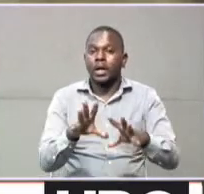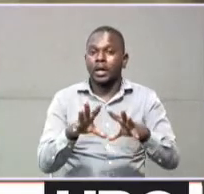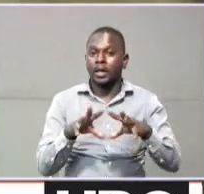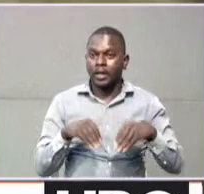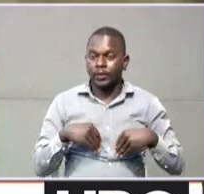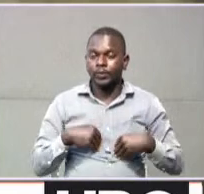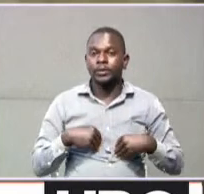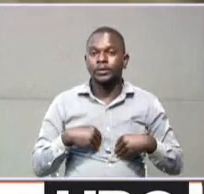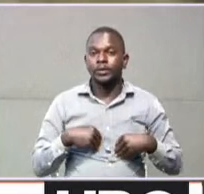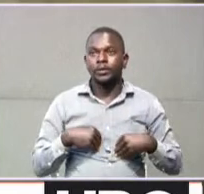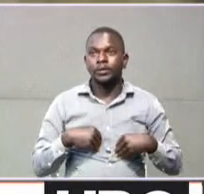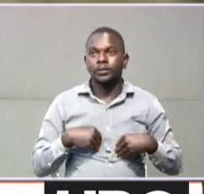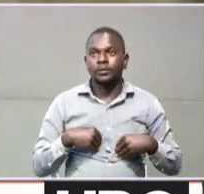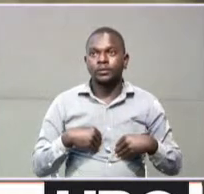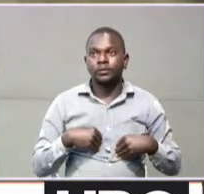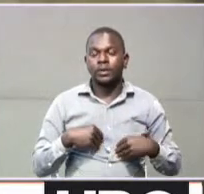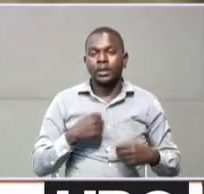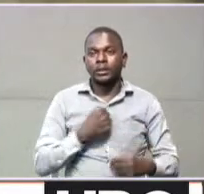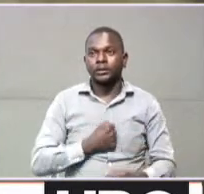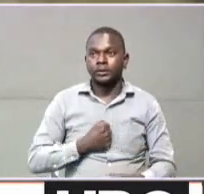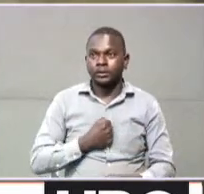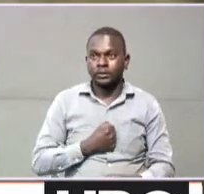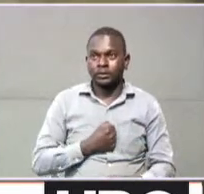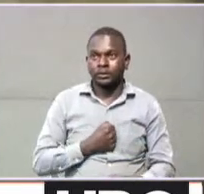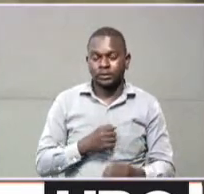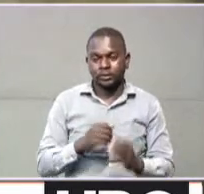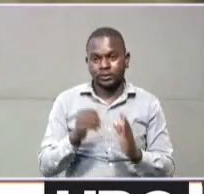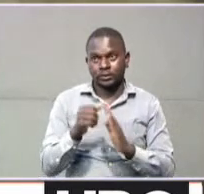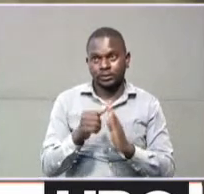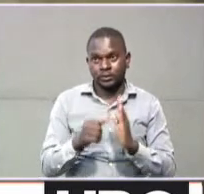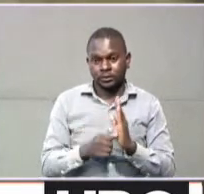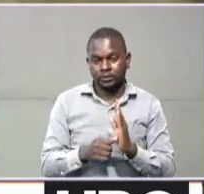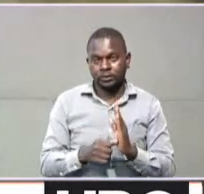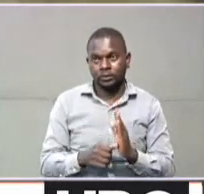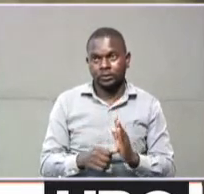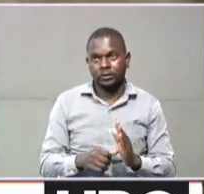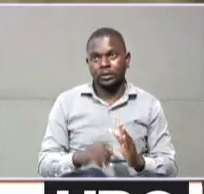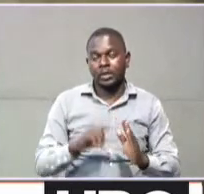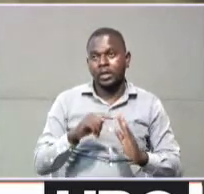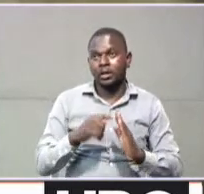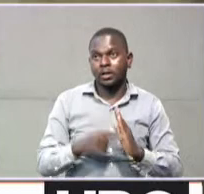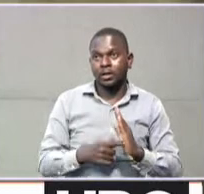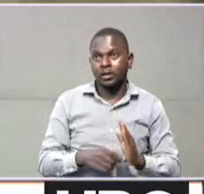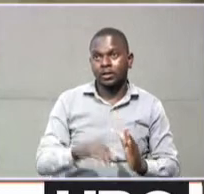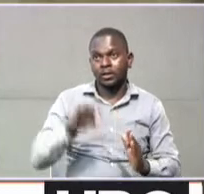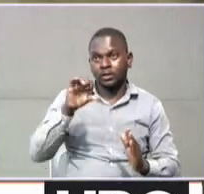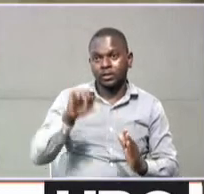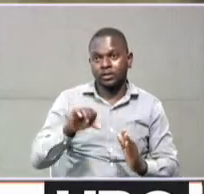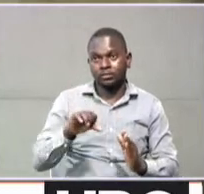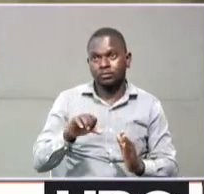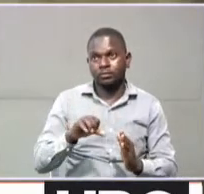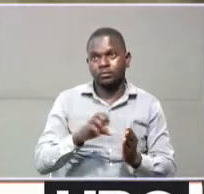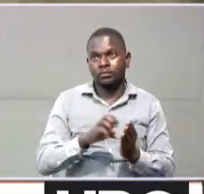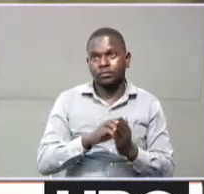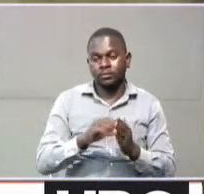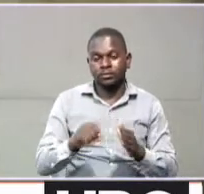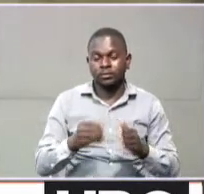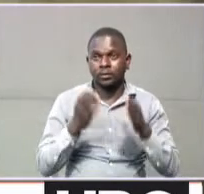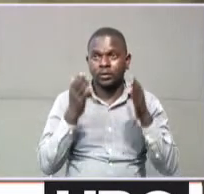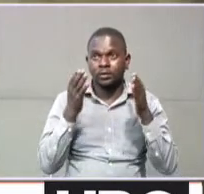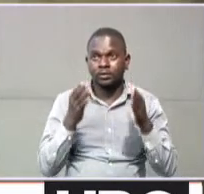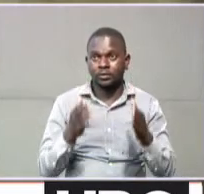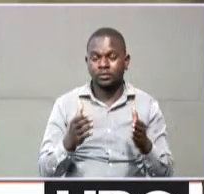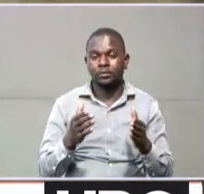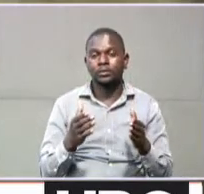to excuse me we taco item number nine we get it out of the way then we concentrate